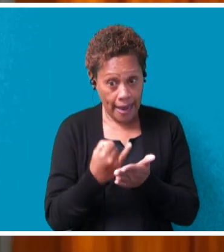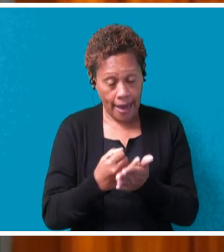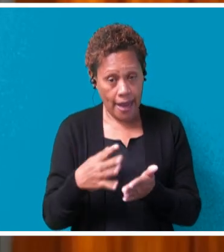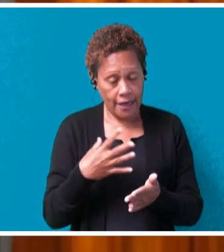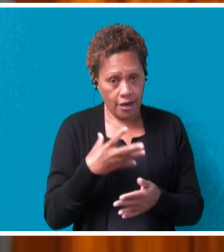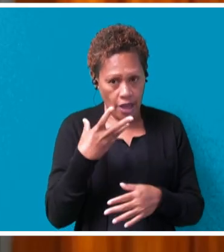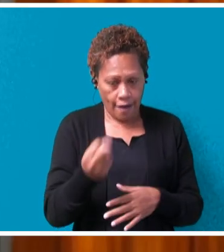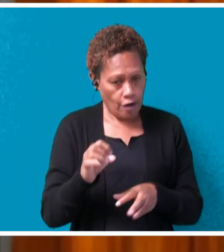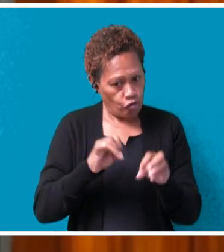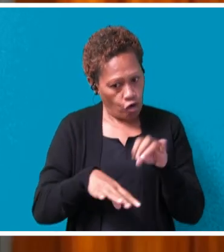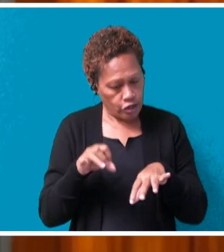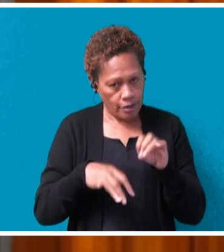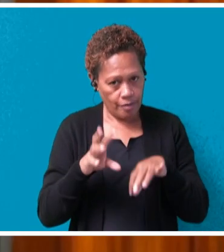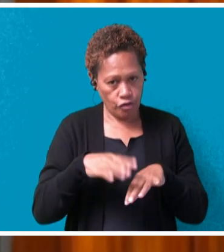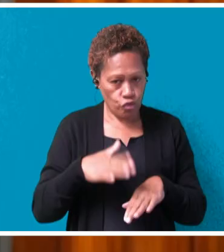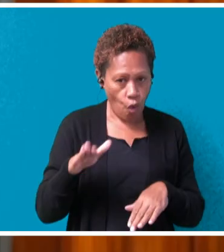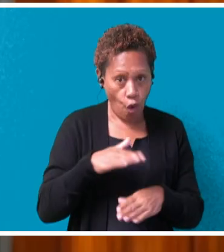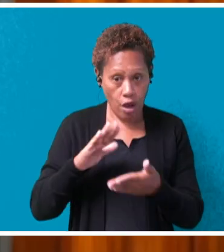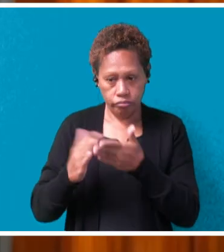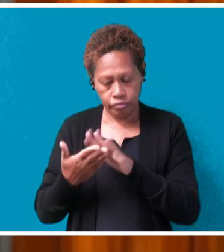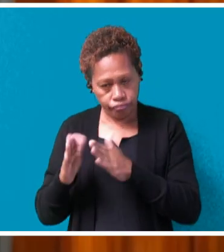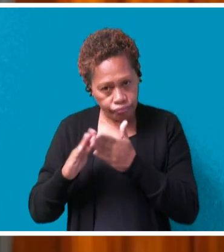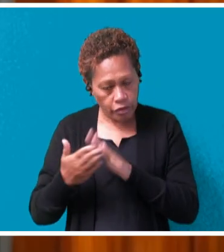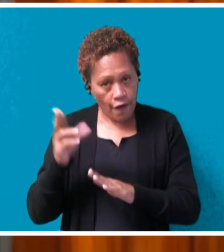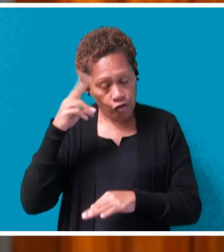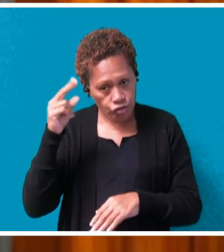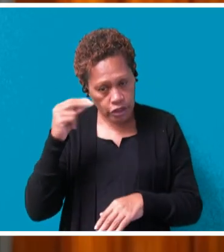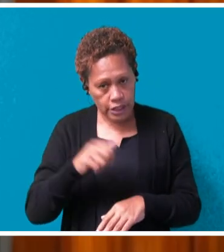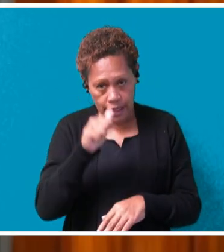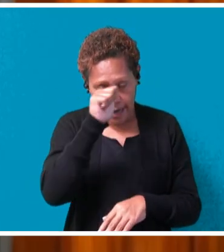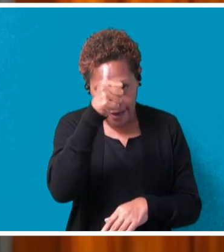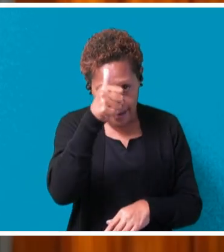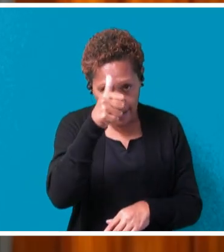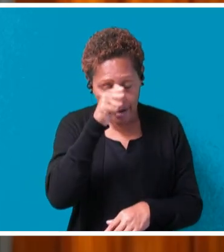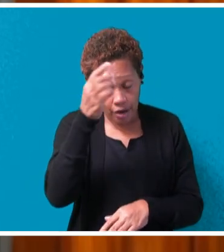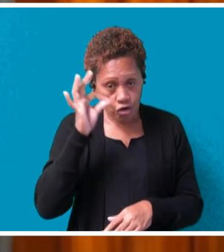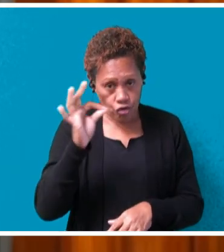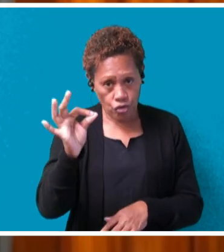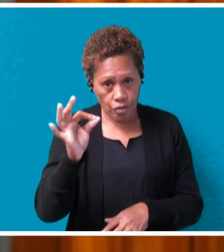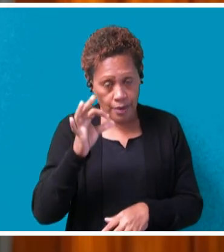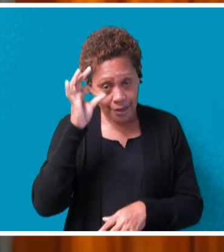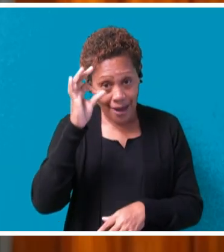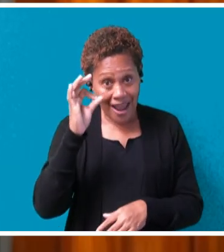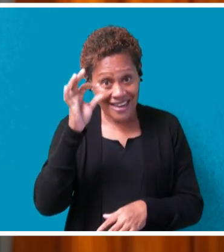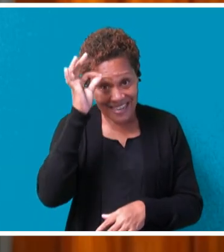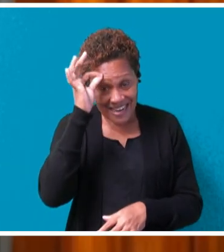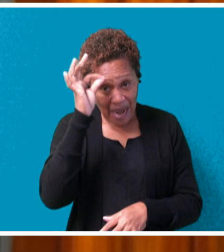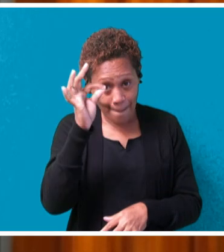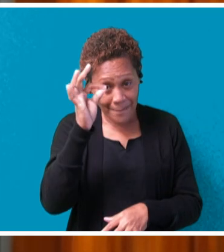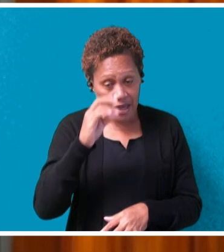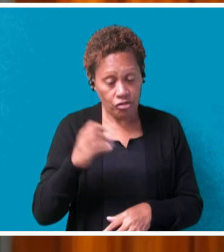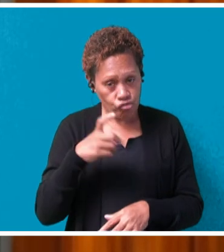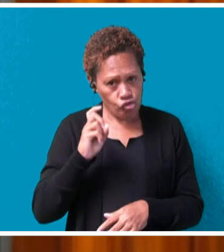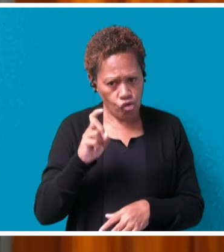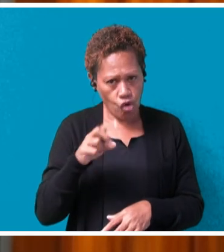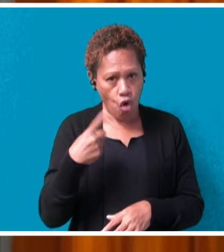the contribution of all our communities, Itaukei, Indo-Fijians, Rotumans, Panabans, and all who call Fiji